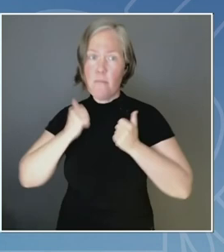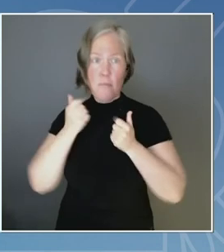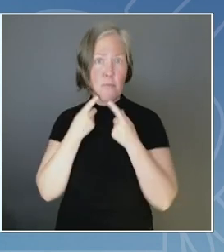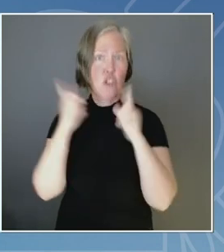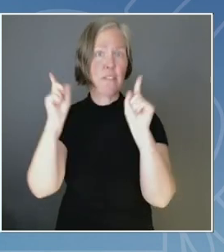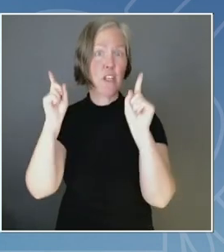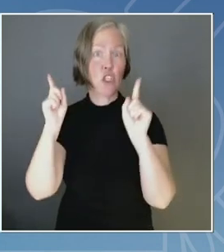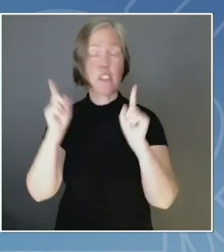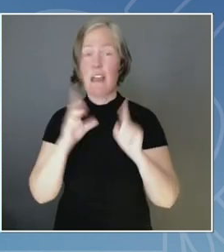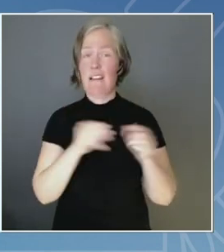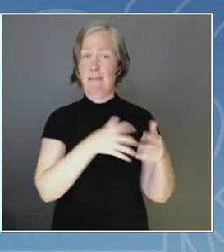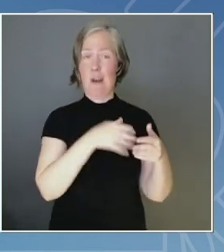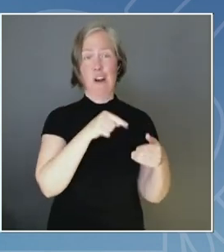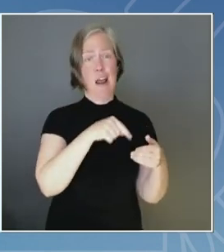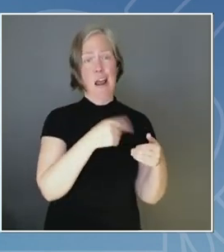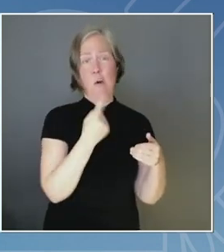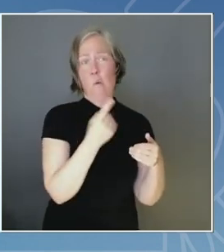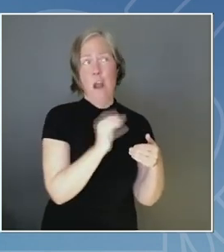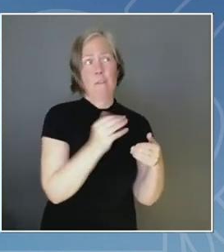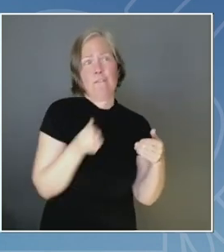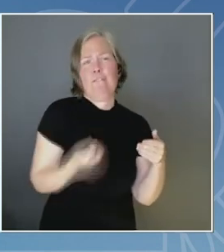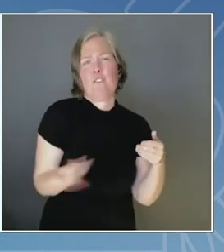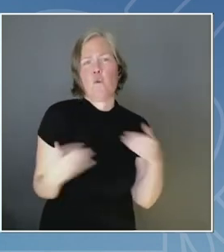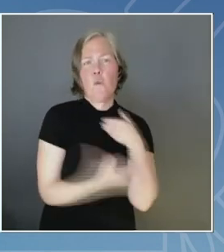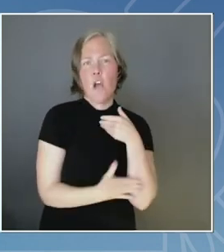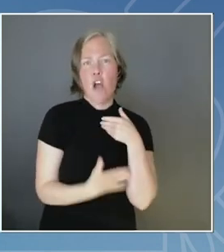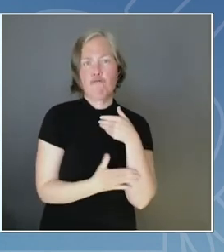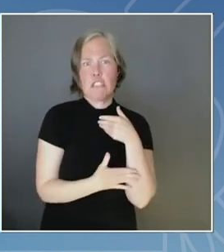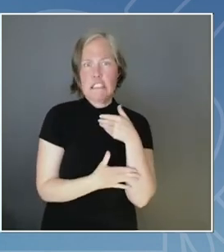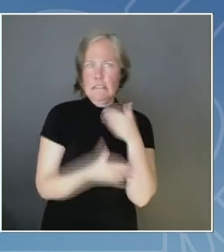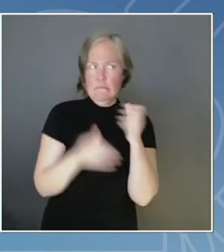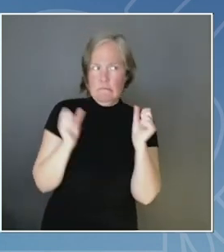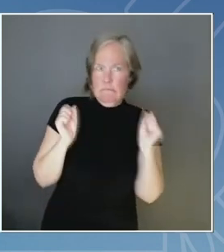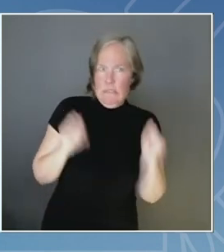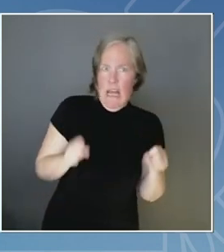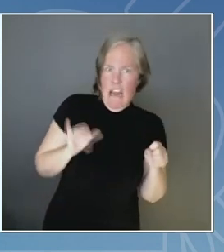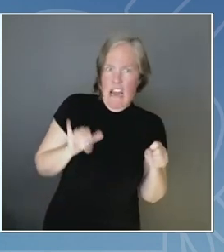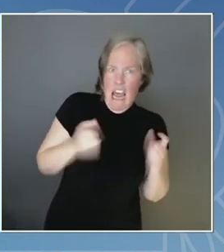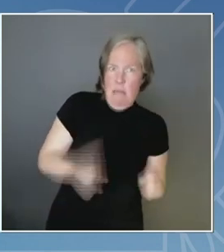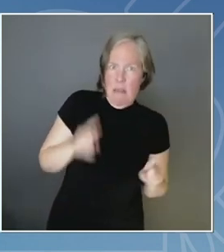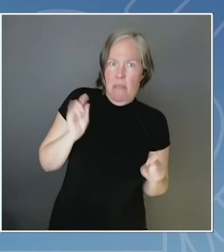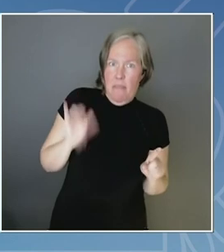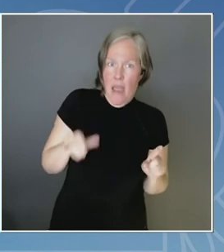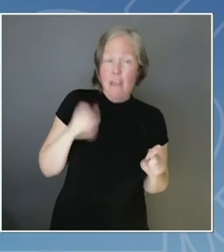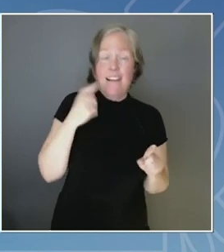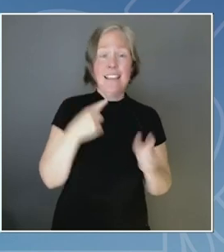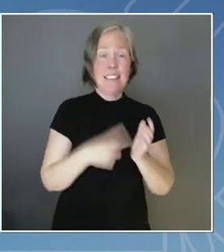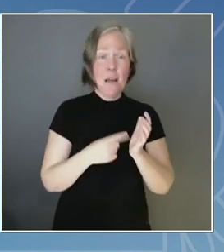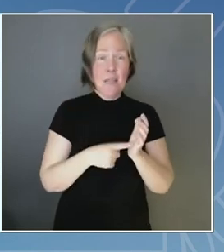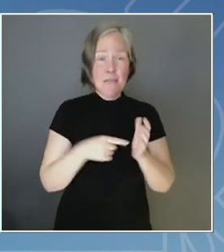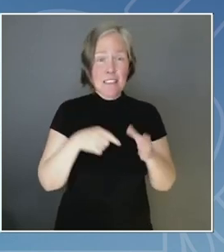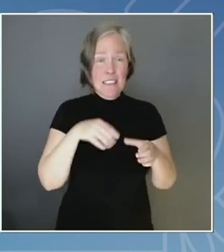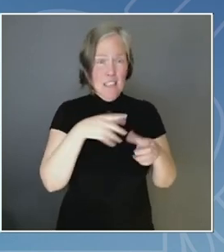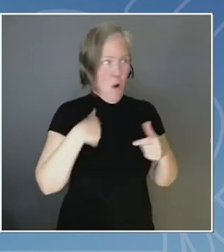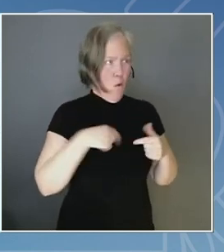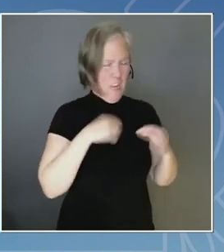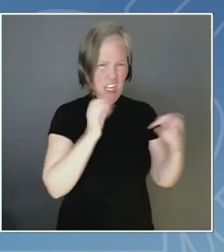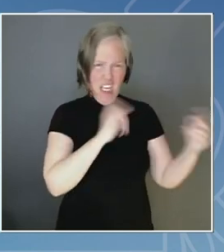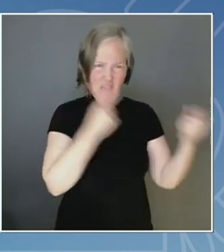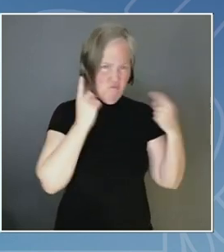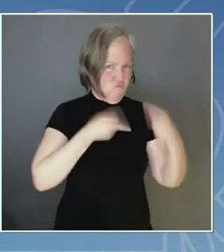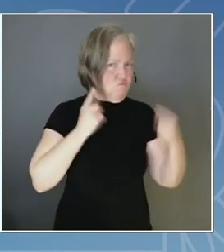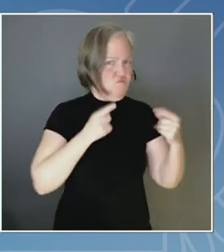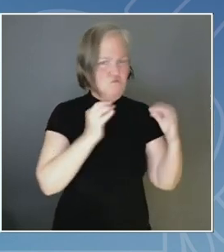America is one of the very few countries that allows that. Even in times where we're having internal debates among ourselves